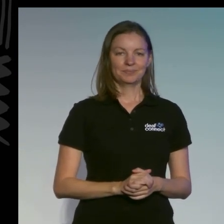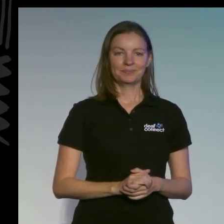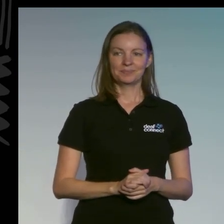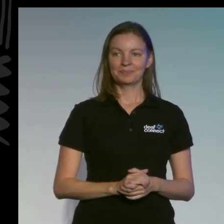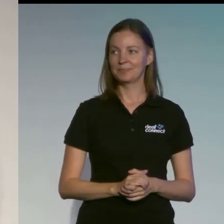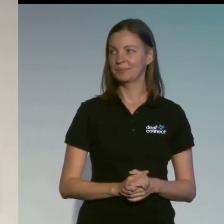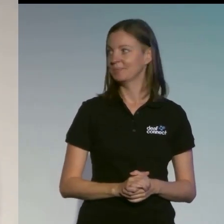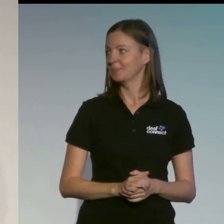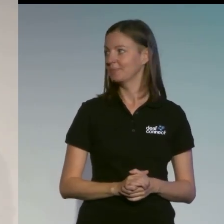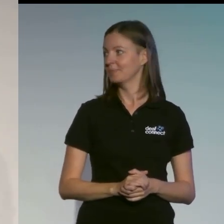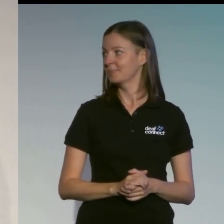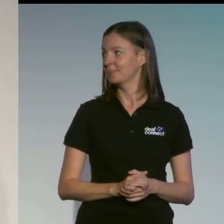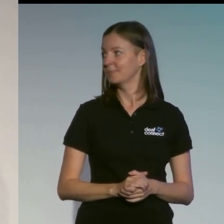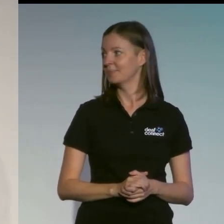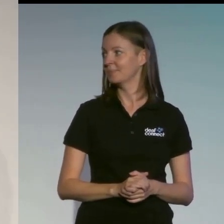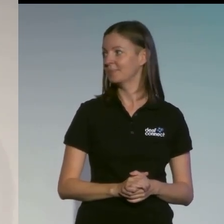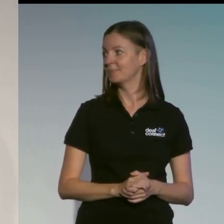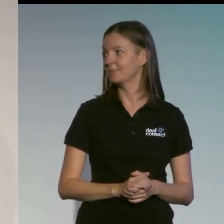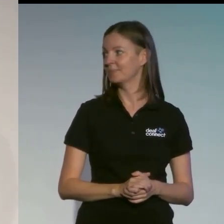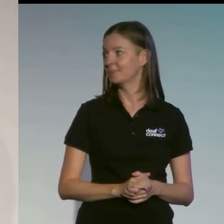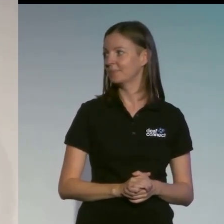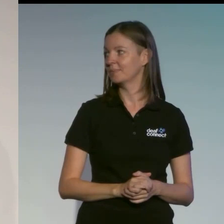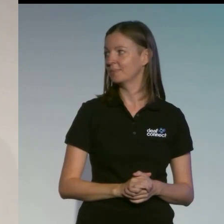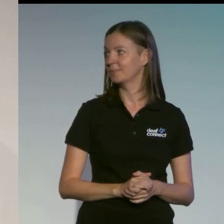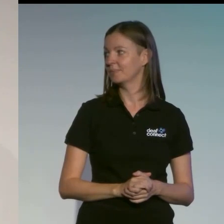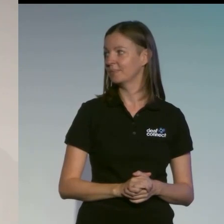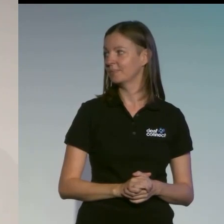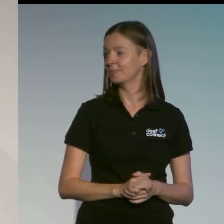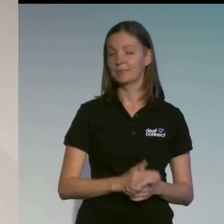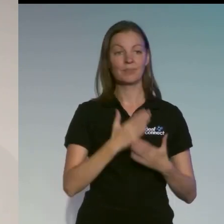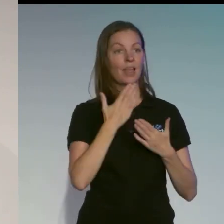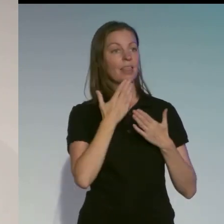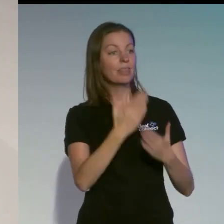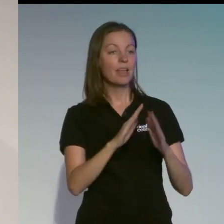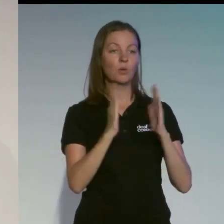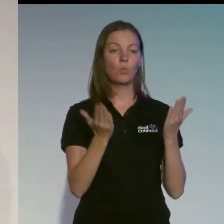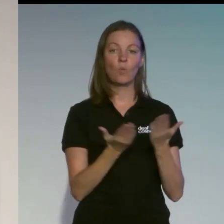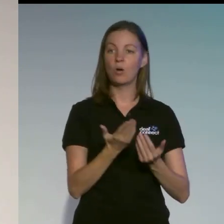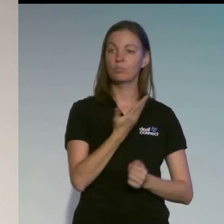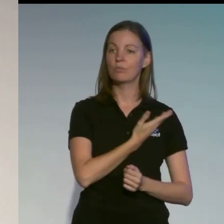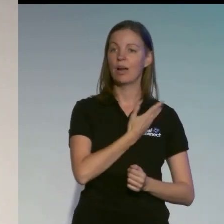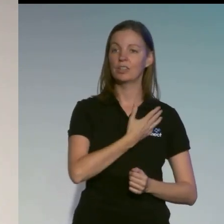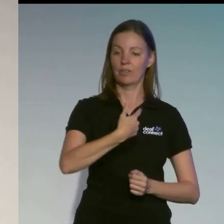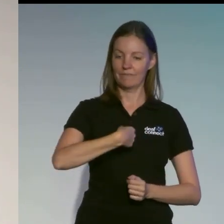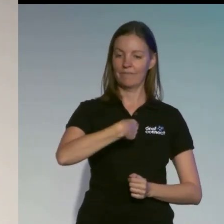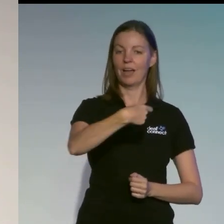Thanks, Jayne. Can you hear me? Yes. And thanks World Pride for inviting me